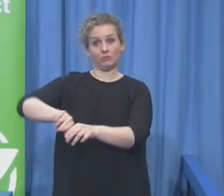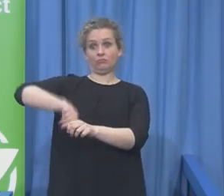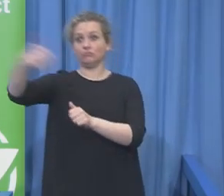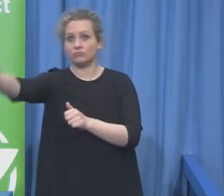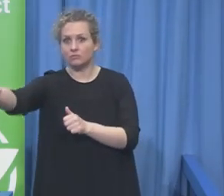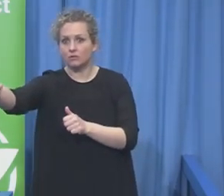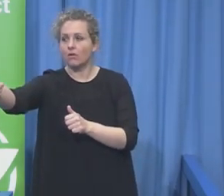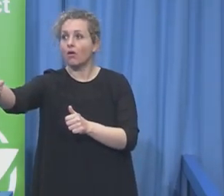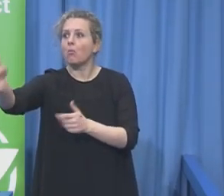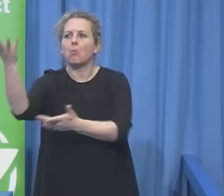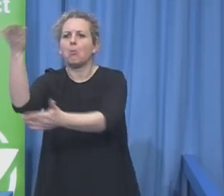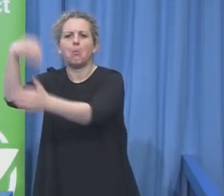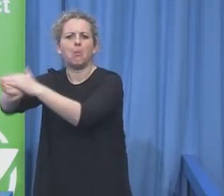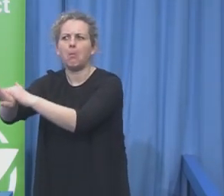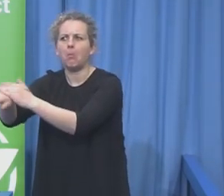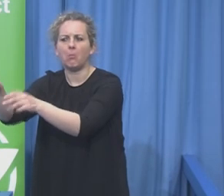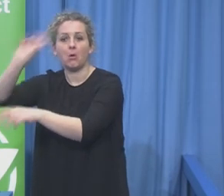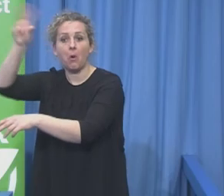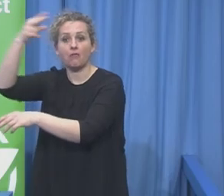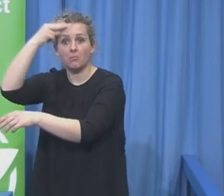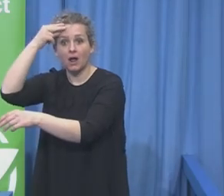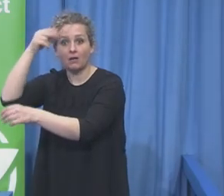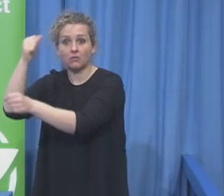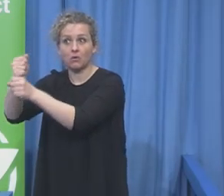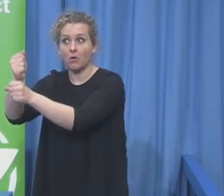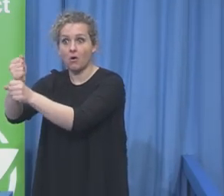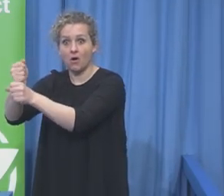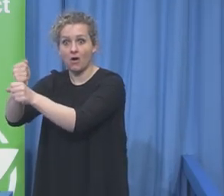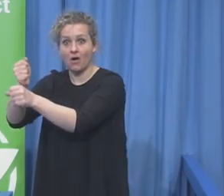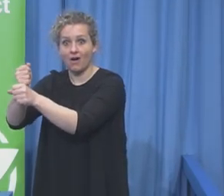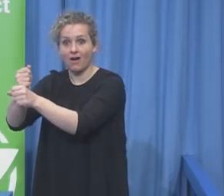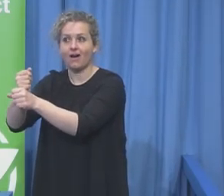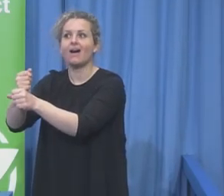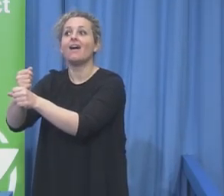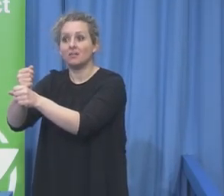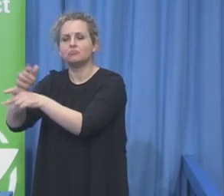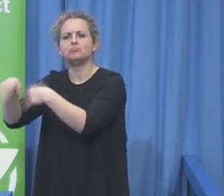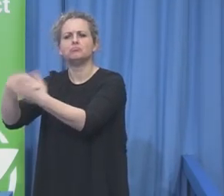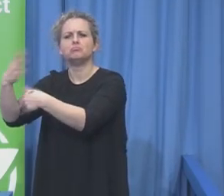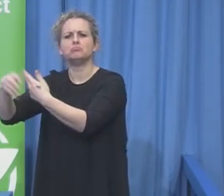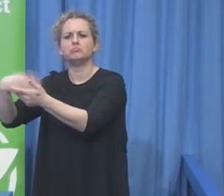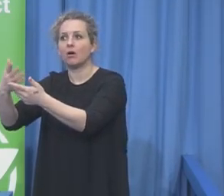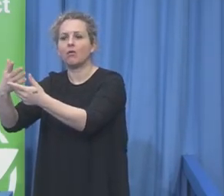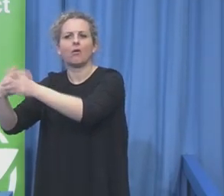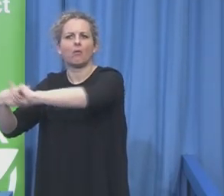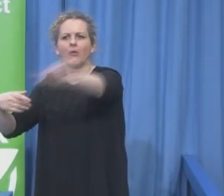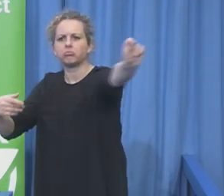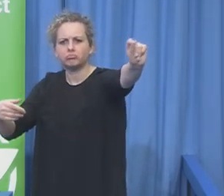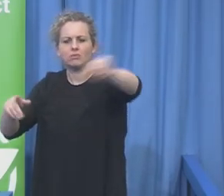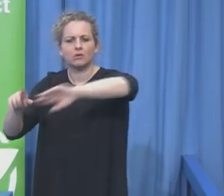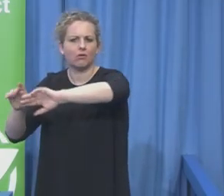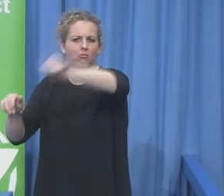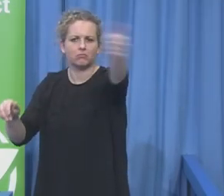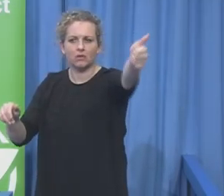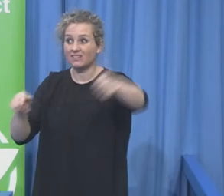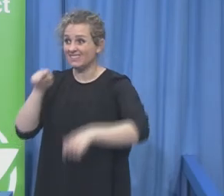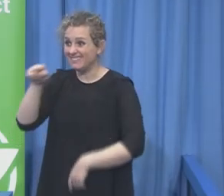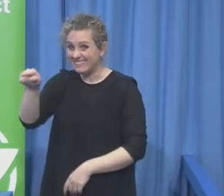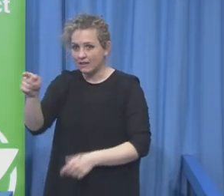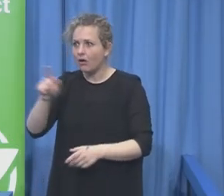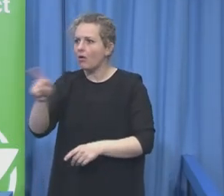private sector jobs, which of course, as Radhika said, we don't. So I think use of technology is now allowing